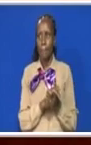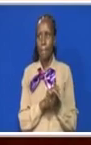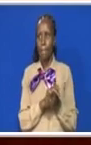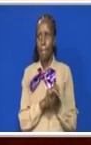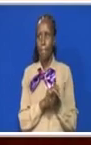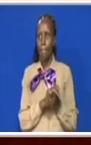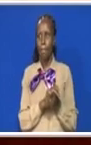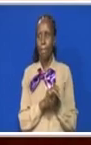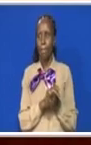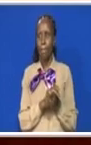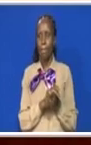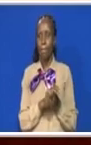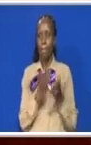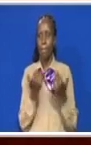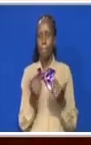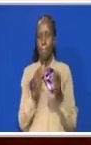Lana,